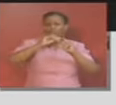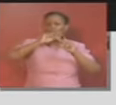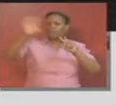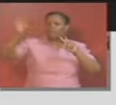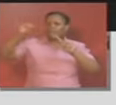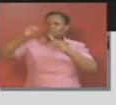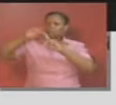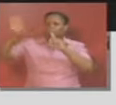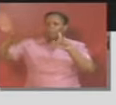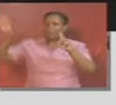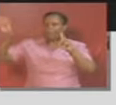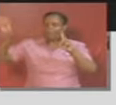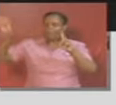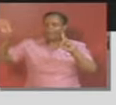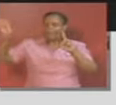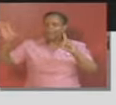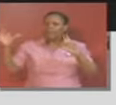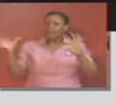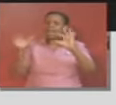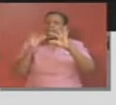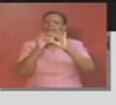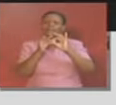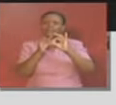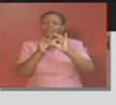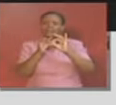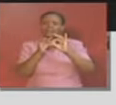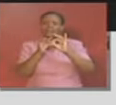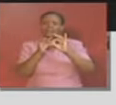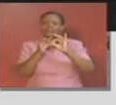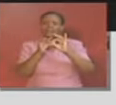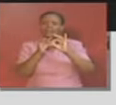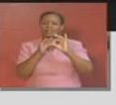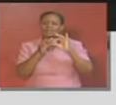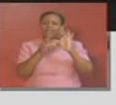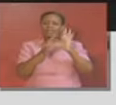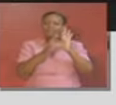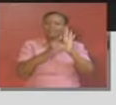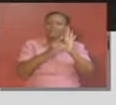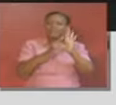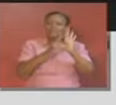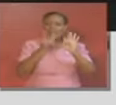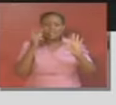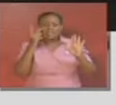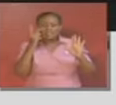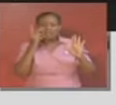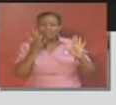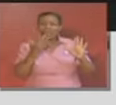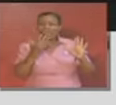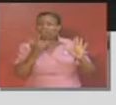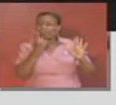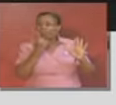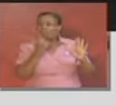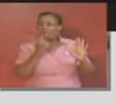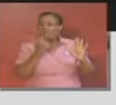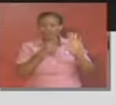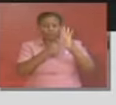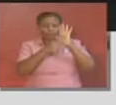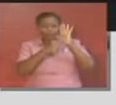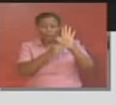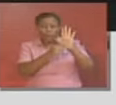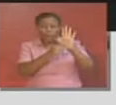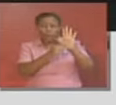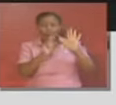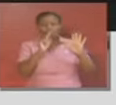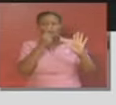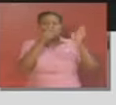and this linkage diagram is color-coded as follows. The red circles are the index or initial cases, the first